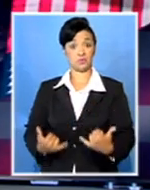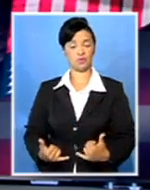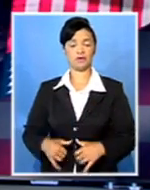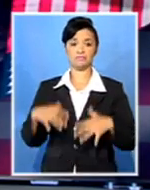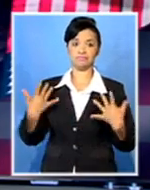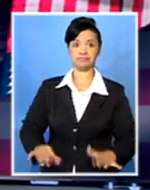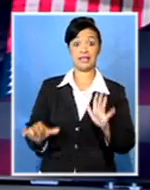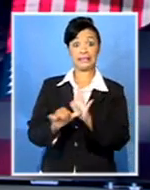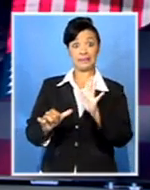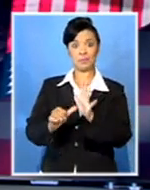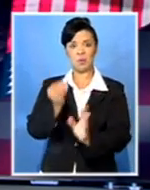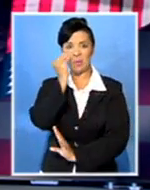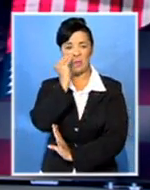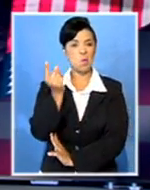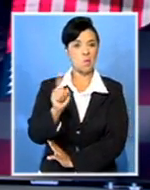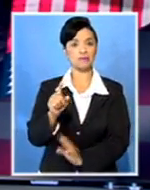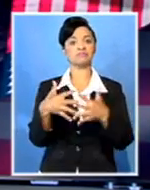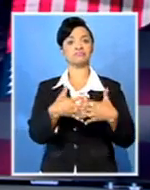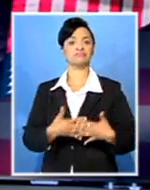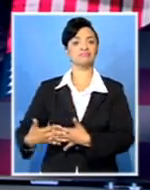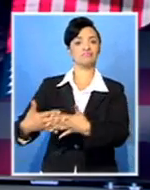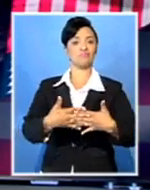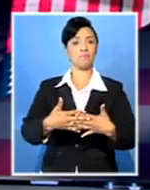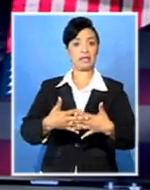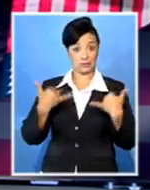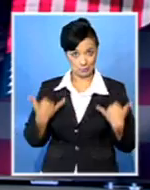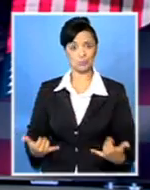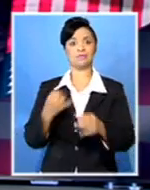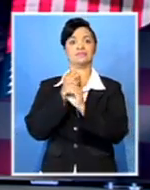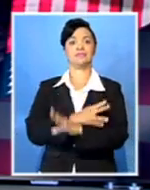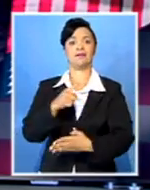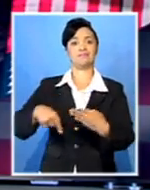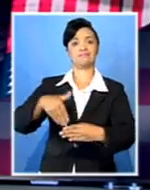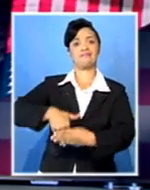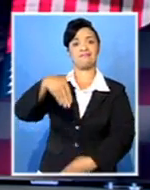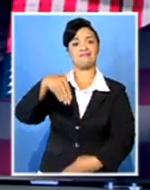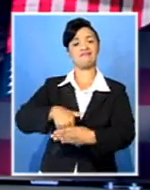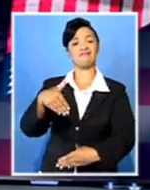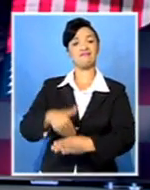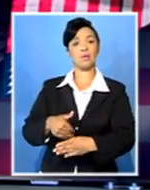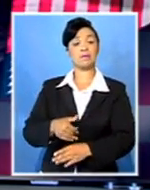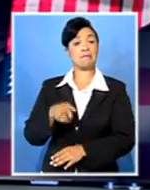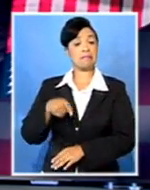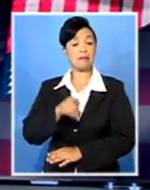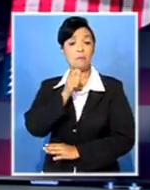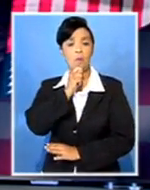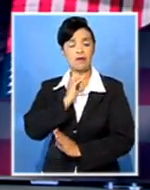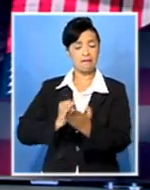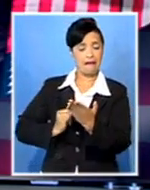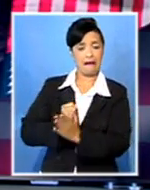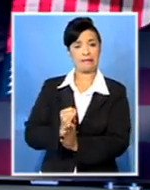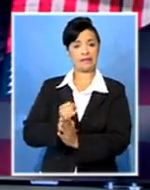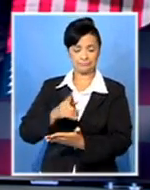But the biggest one today, perhaps, Election Day has finally arrived in the US, and voters have been showing up early at the polls